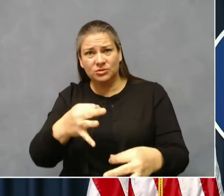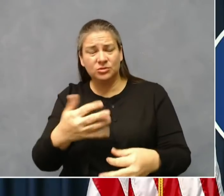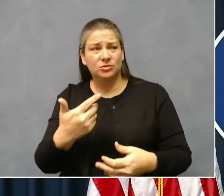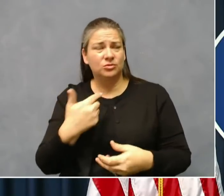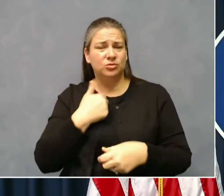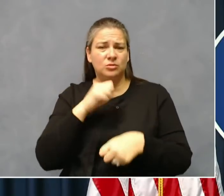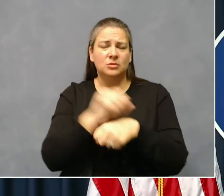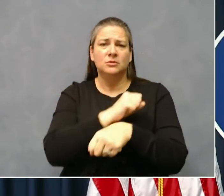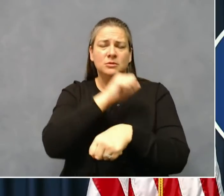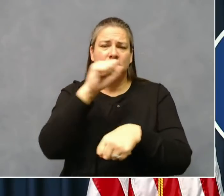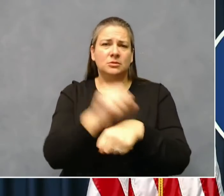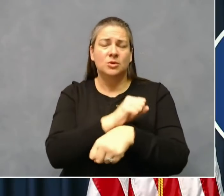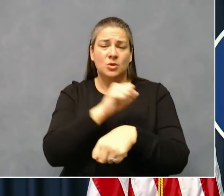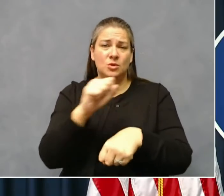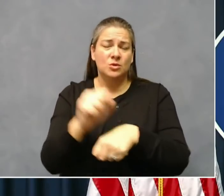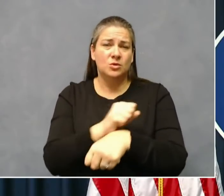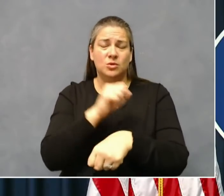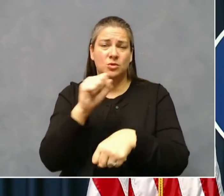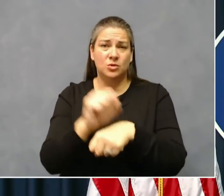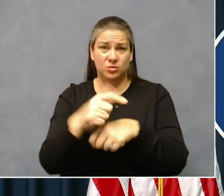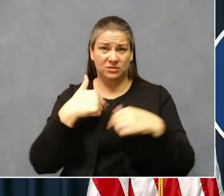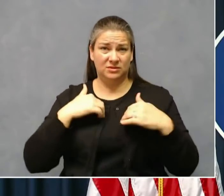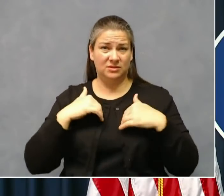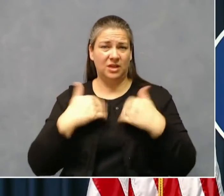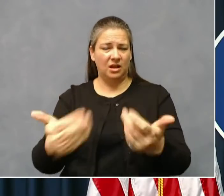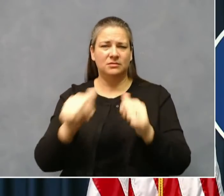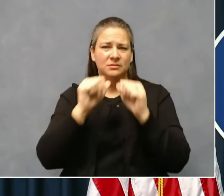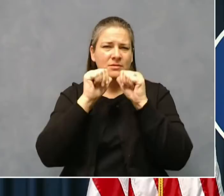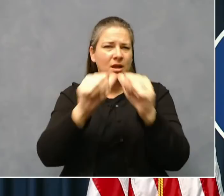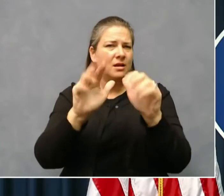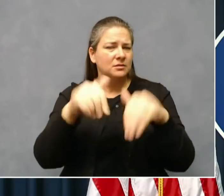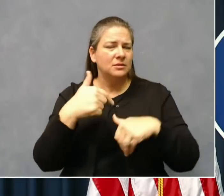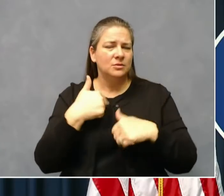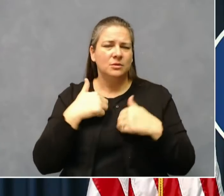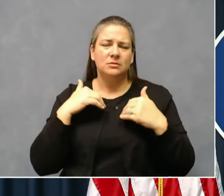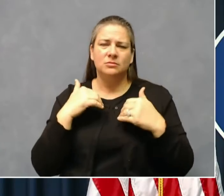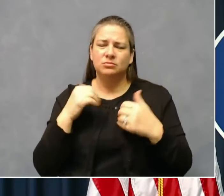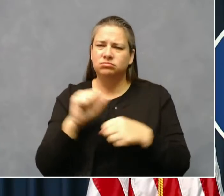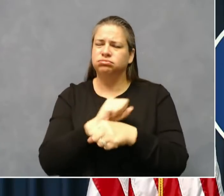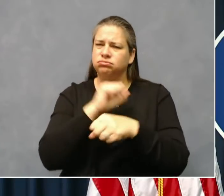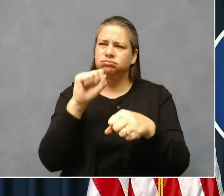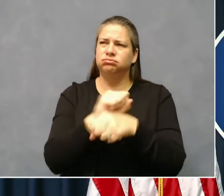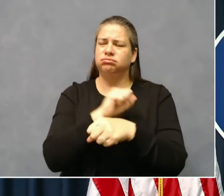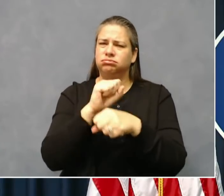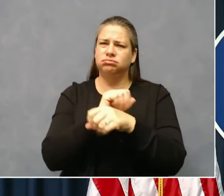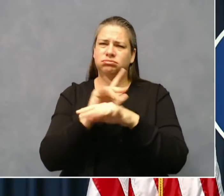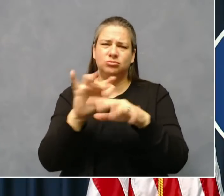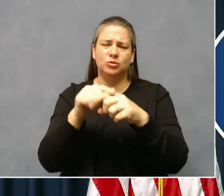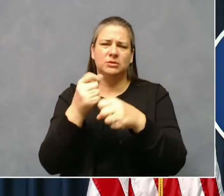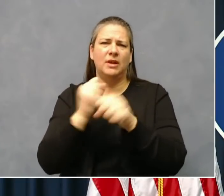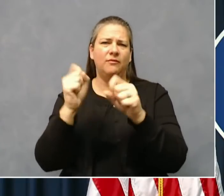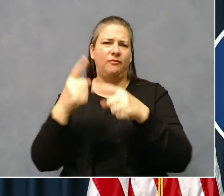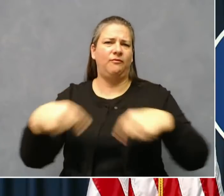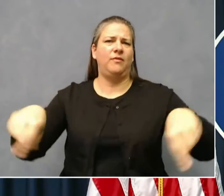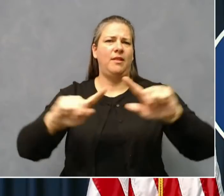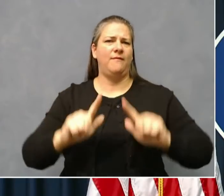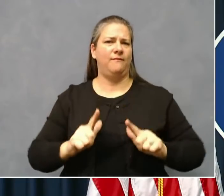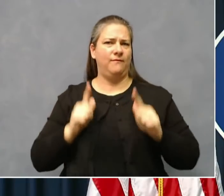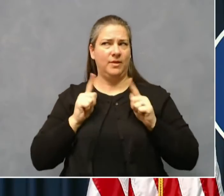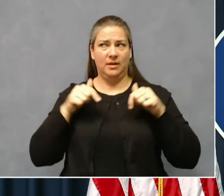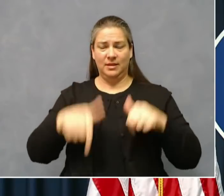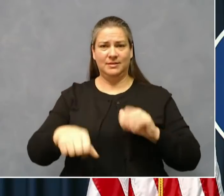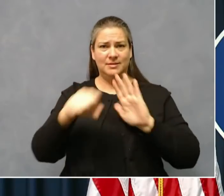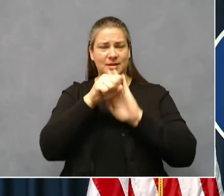pushing back against this virus every day can save lives all around us, all around this state, and all around